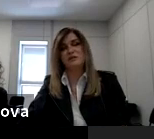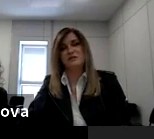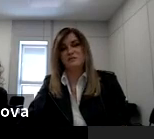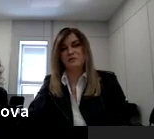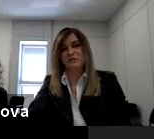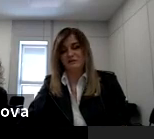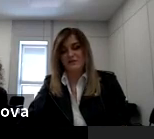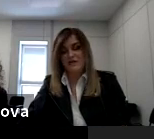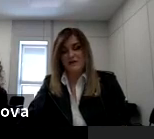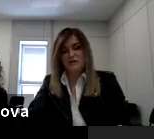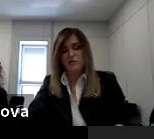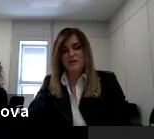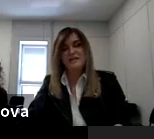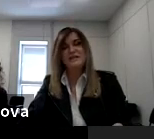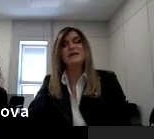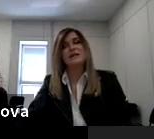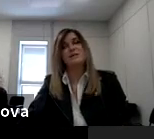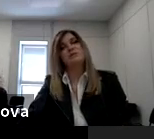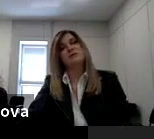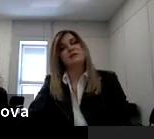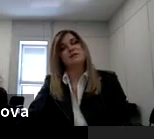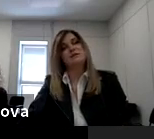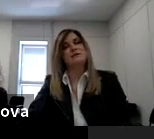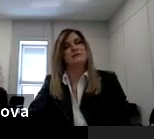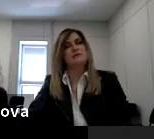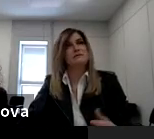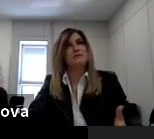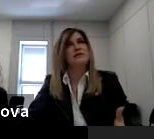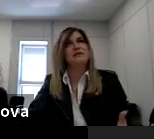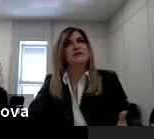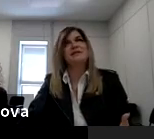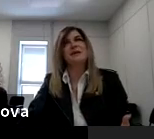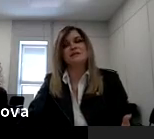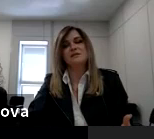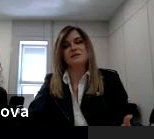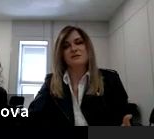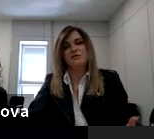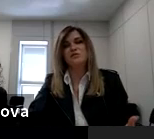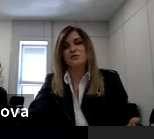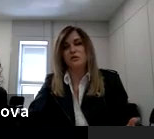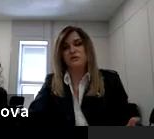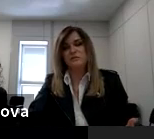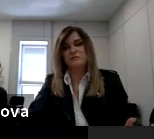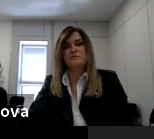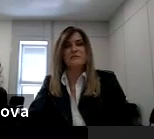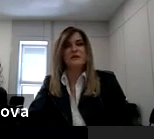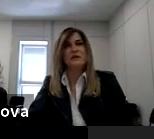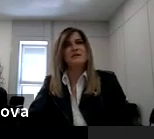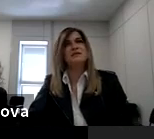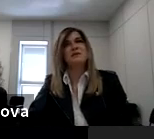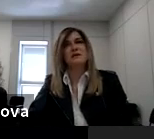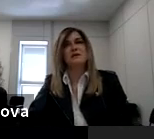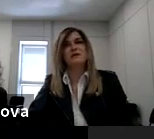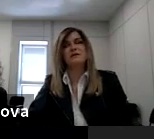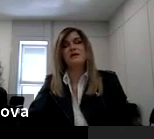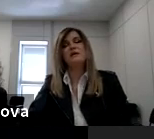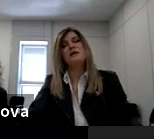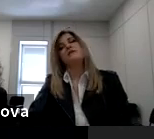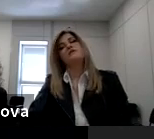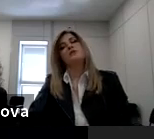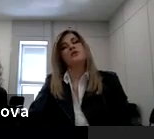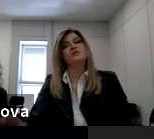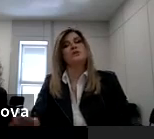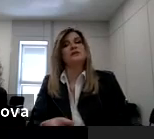do we need this product, and what exactly purposes, what exactly tasks it should solve. That is the main